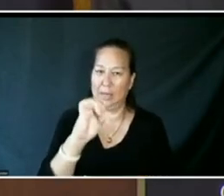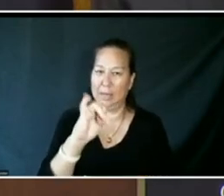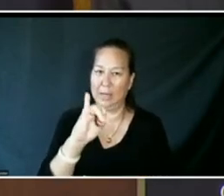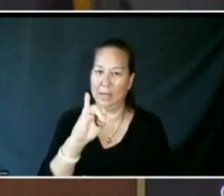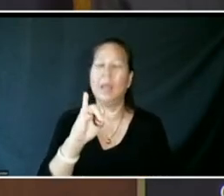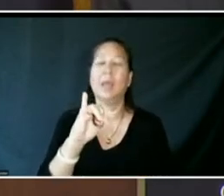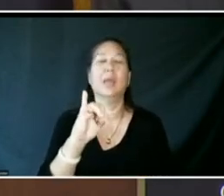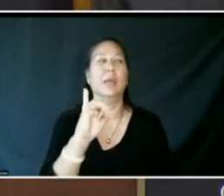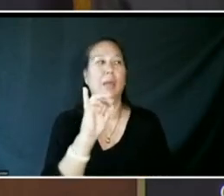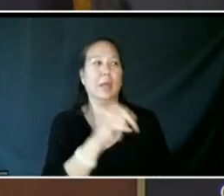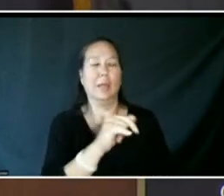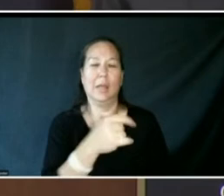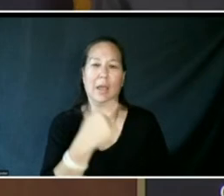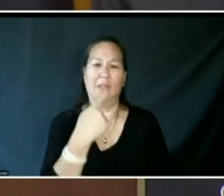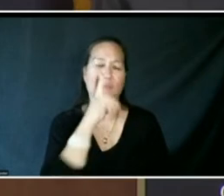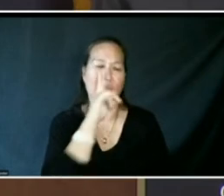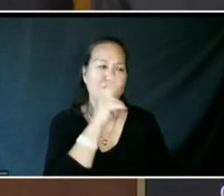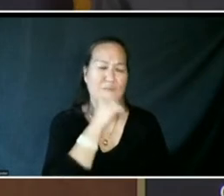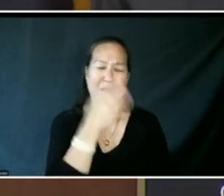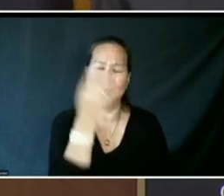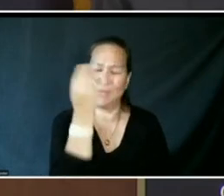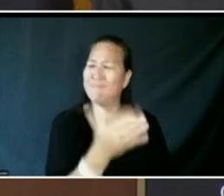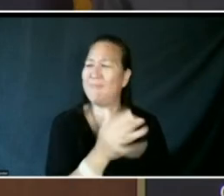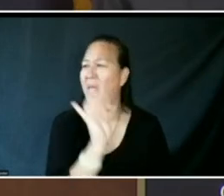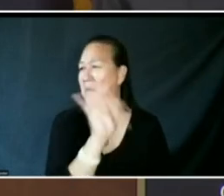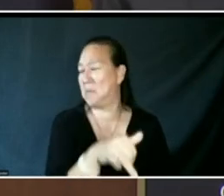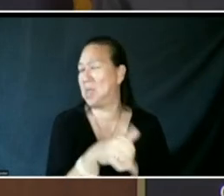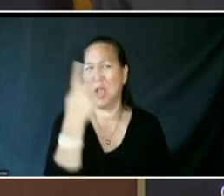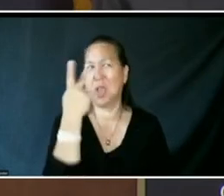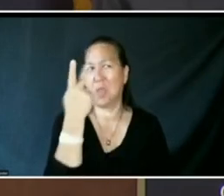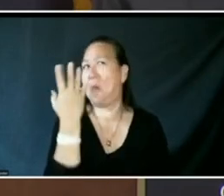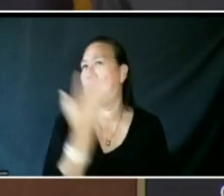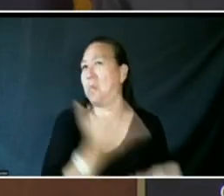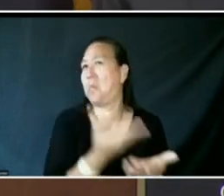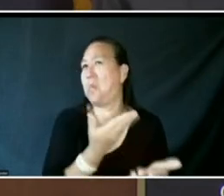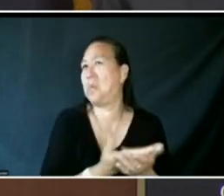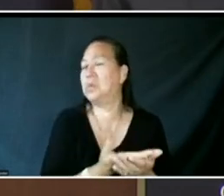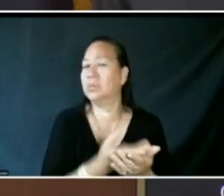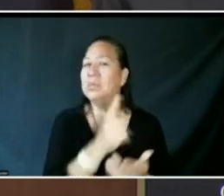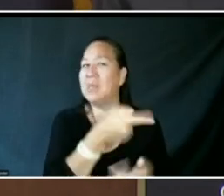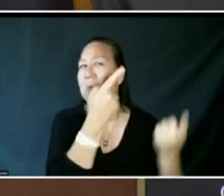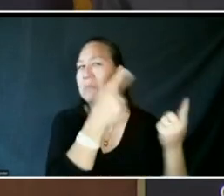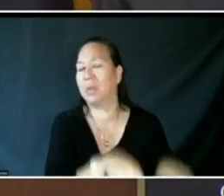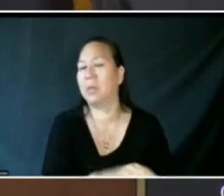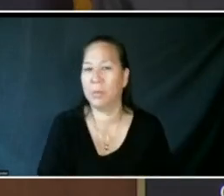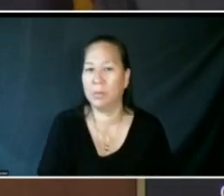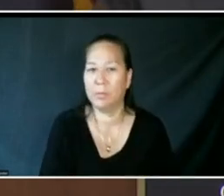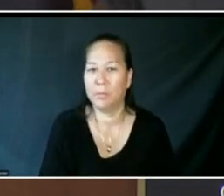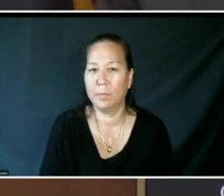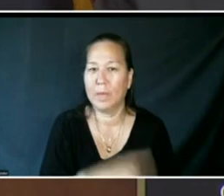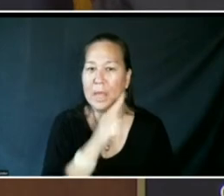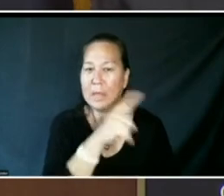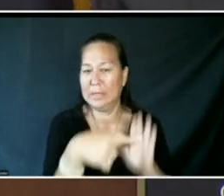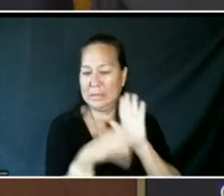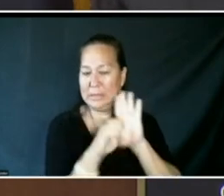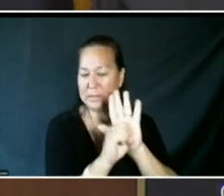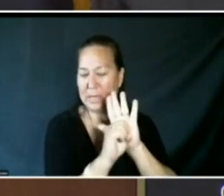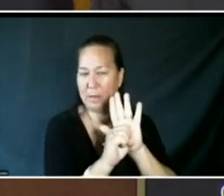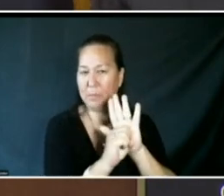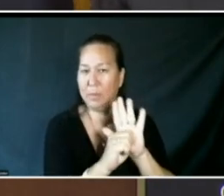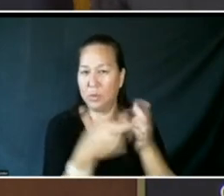claiming that it showed this conspiracy taking place. Here's a sample of what Mr. Giuliani had to say during that hearing.